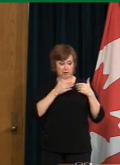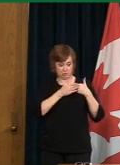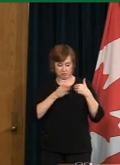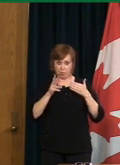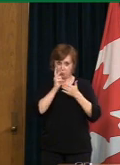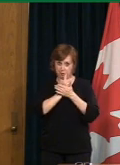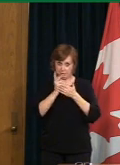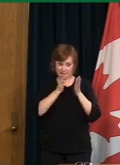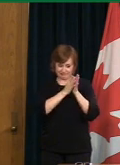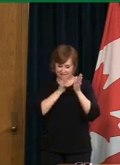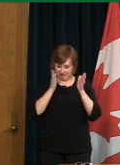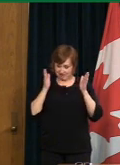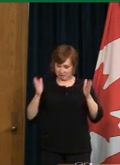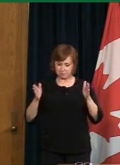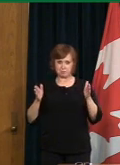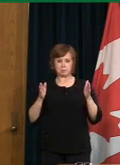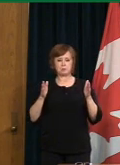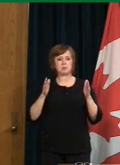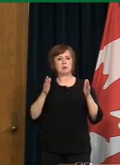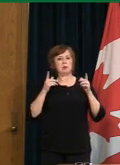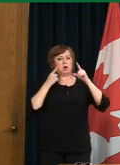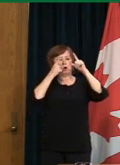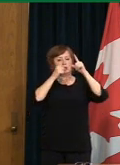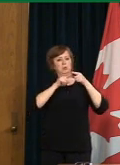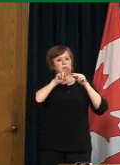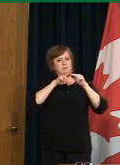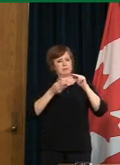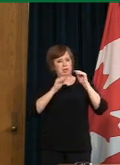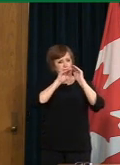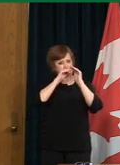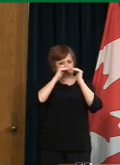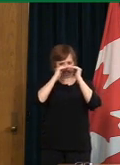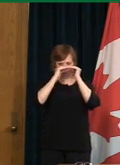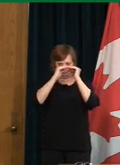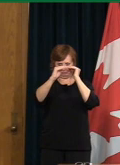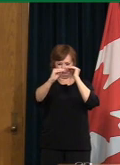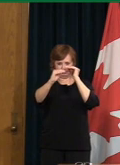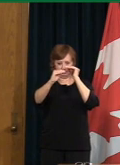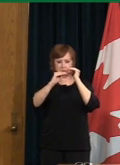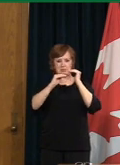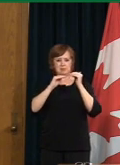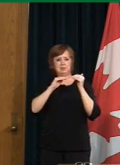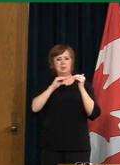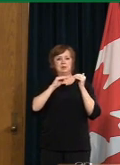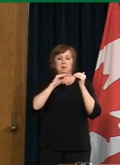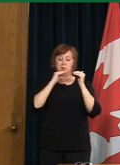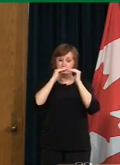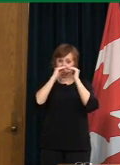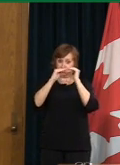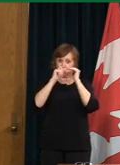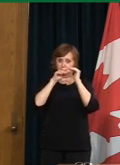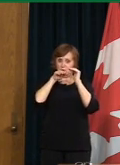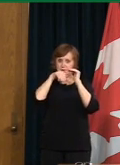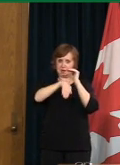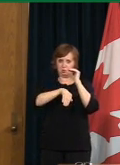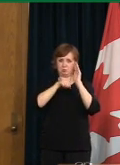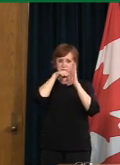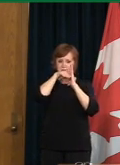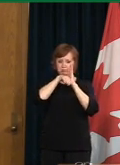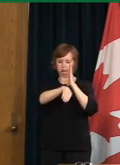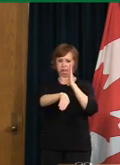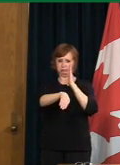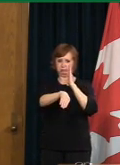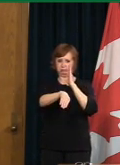the rate of increase of the COVID-19 infections that we see, but actually start to bend that curve back down.